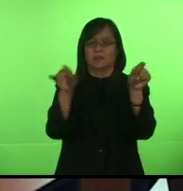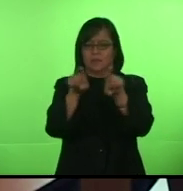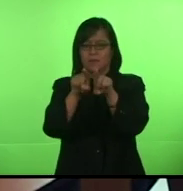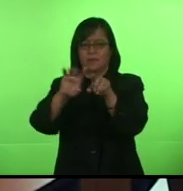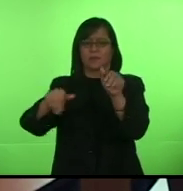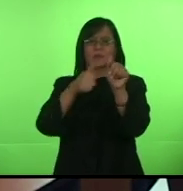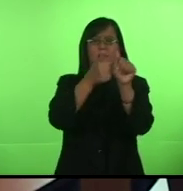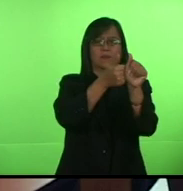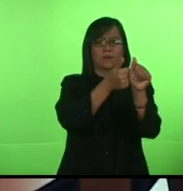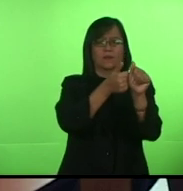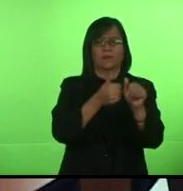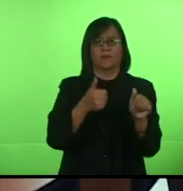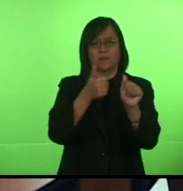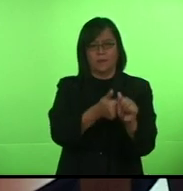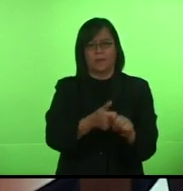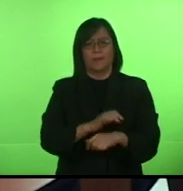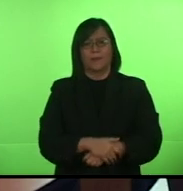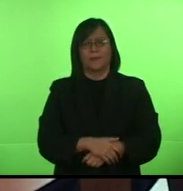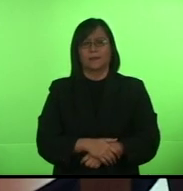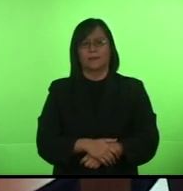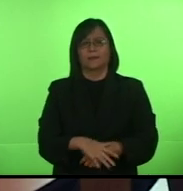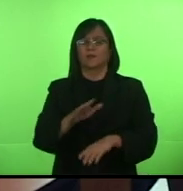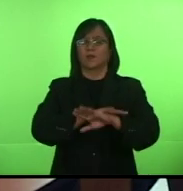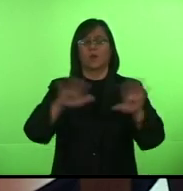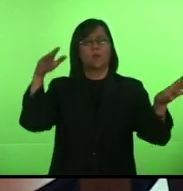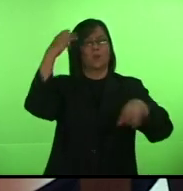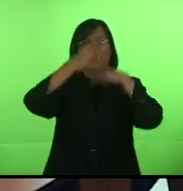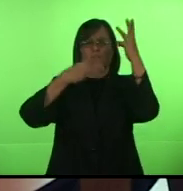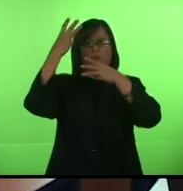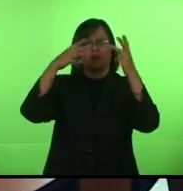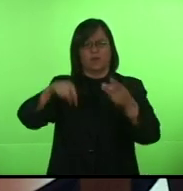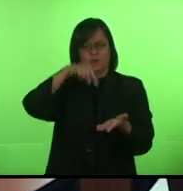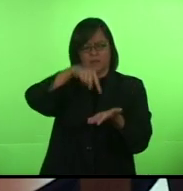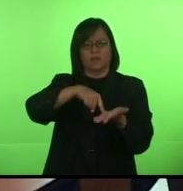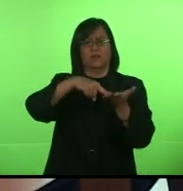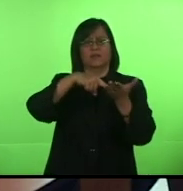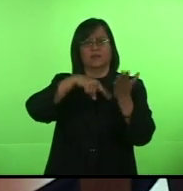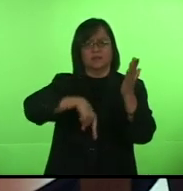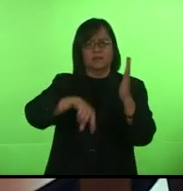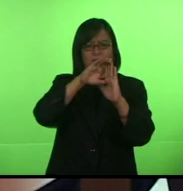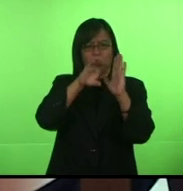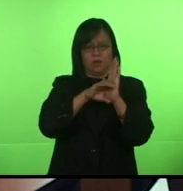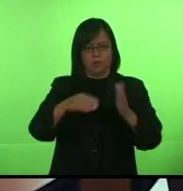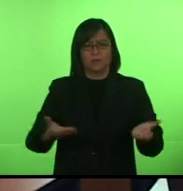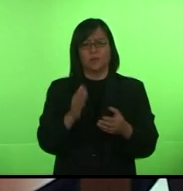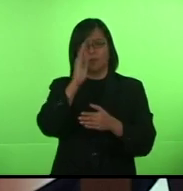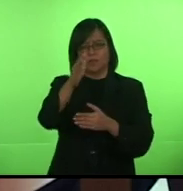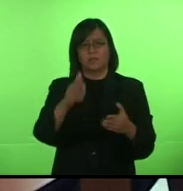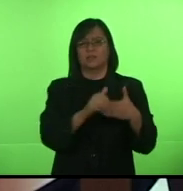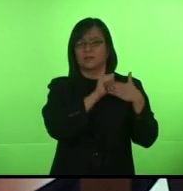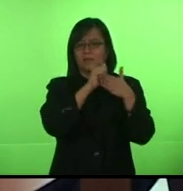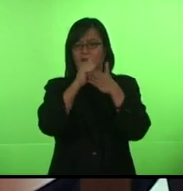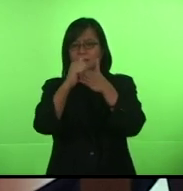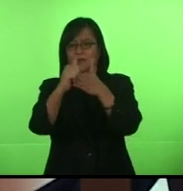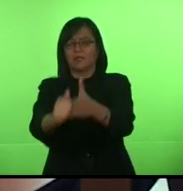But don't worry, as this course will guide you to a much better sentence structure